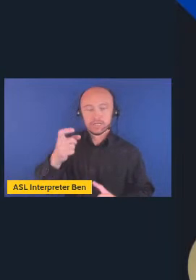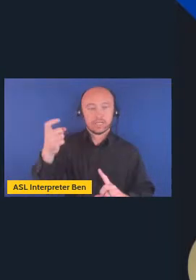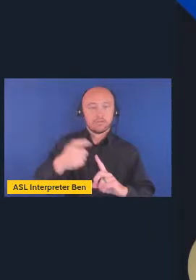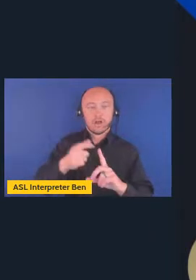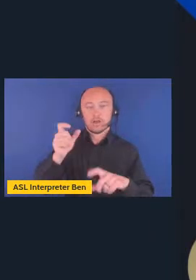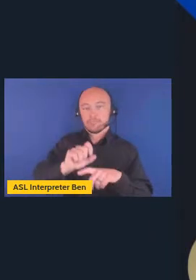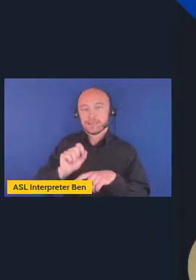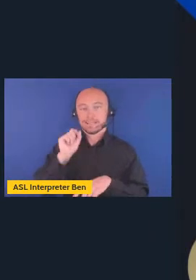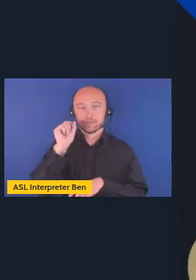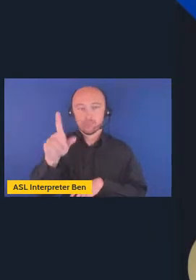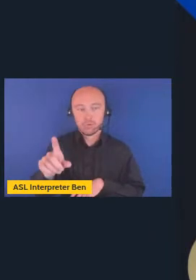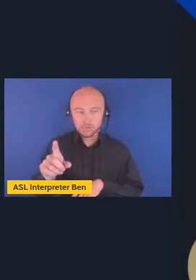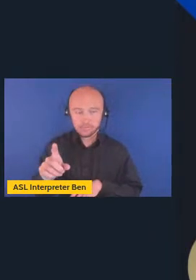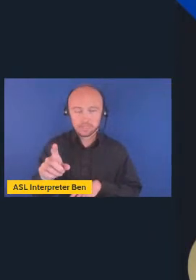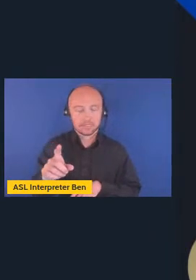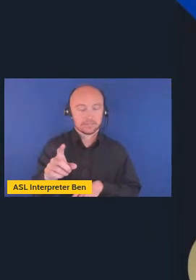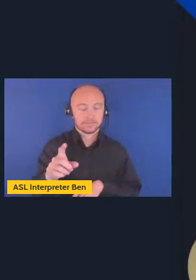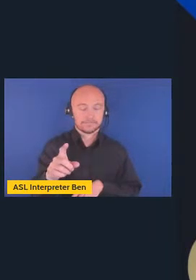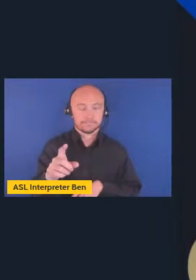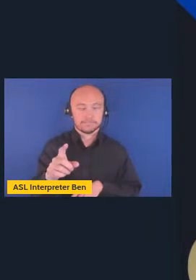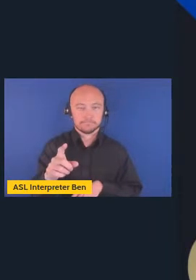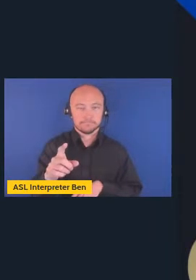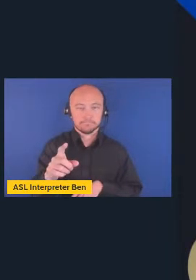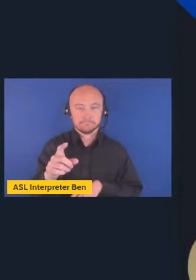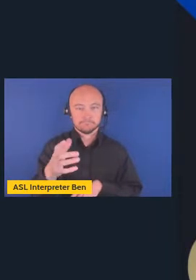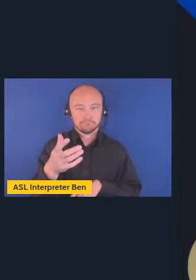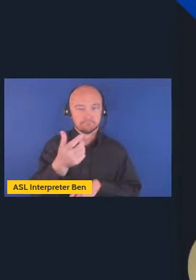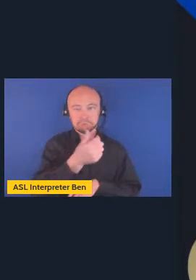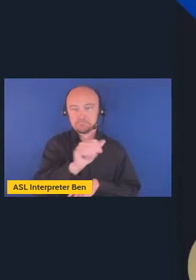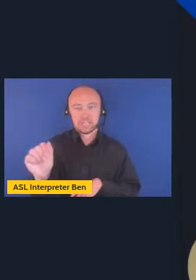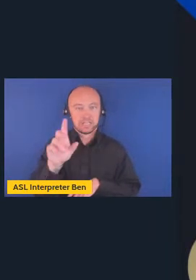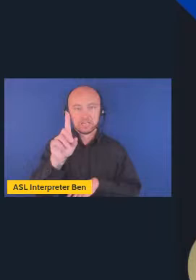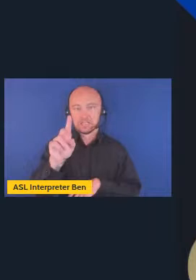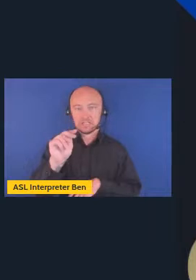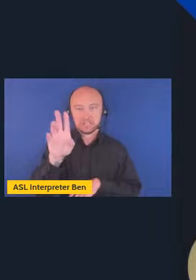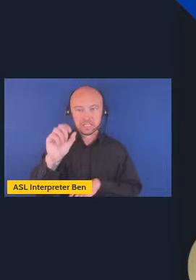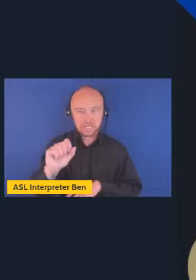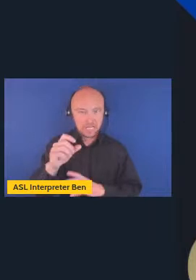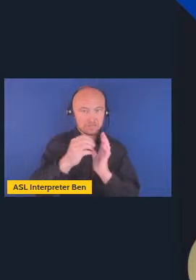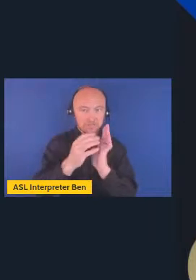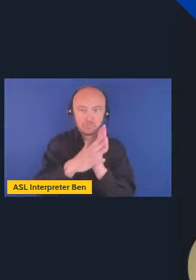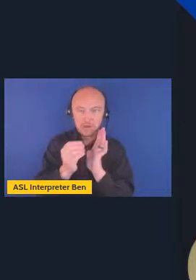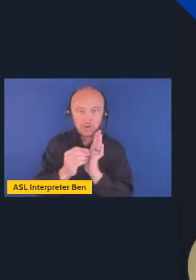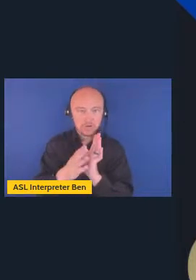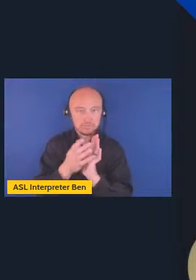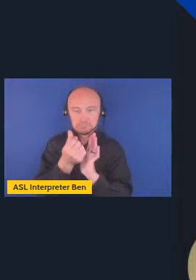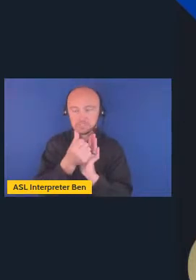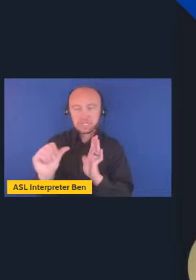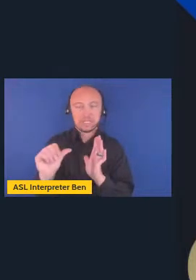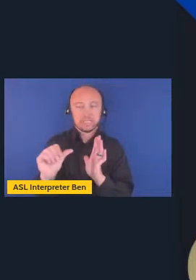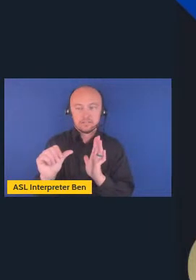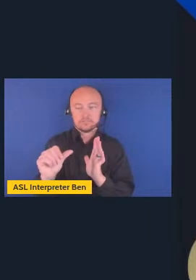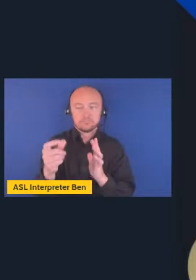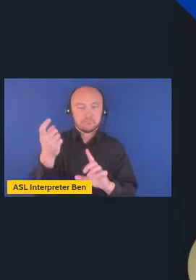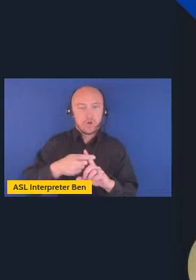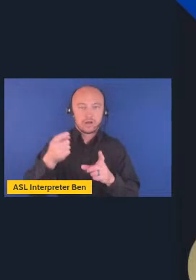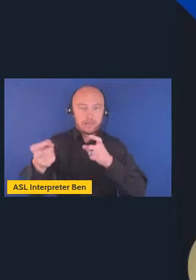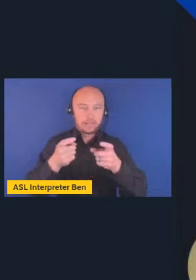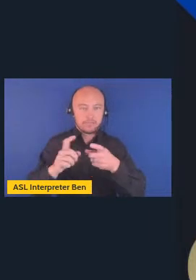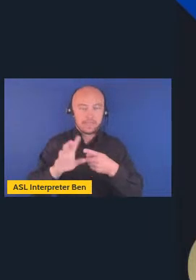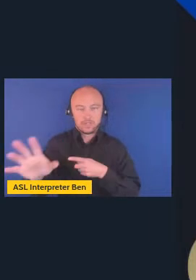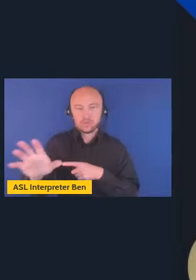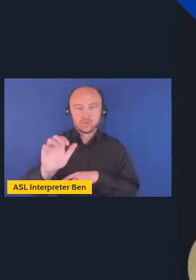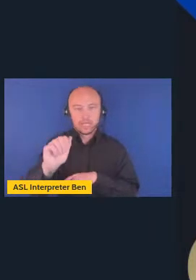of any DNS records is managed through the